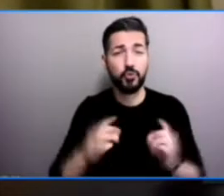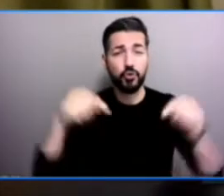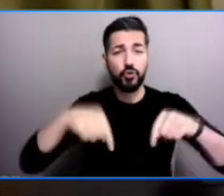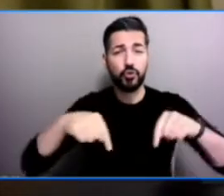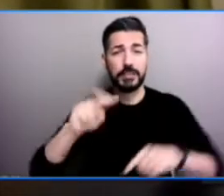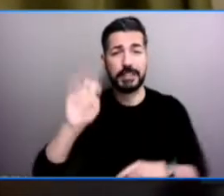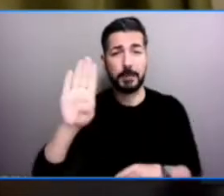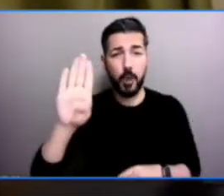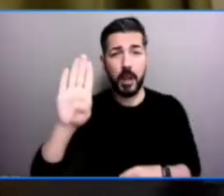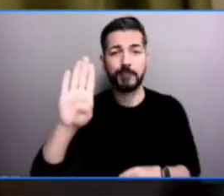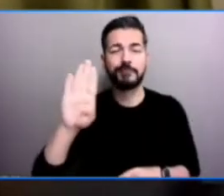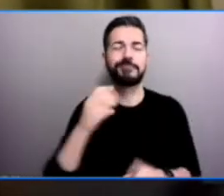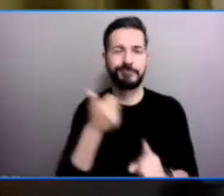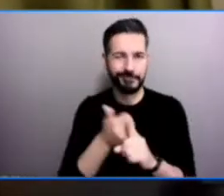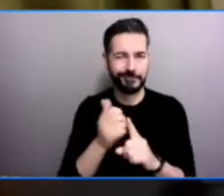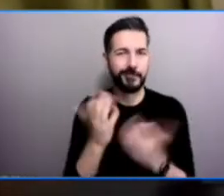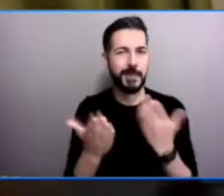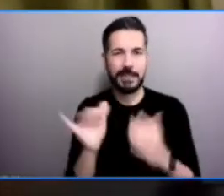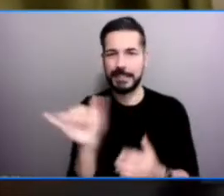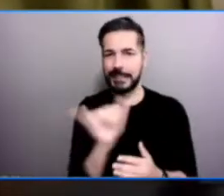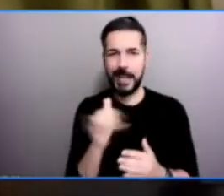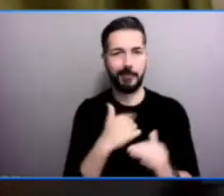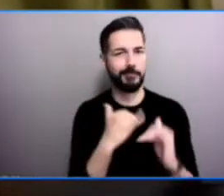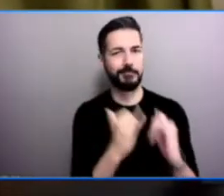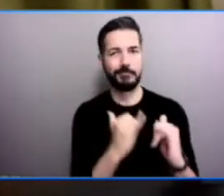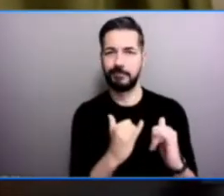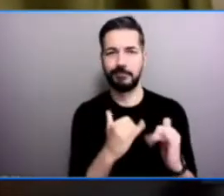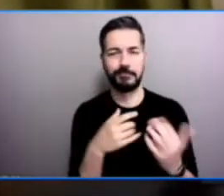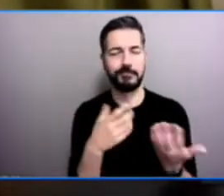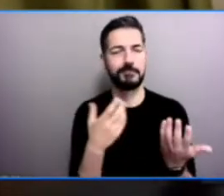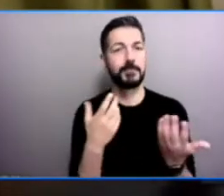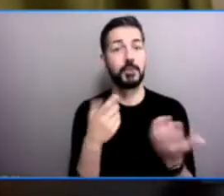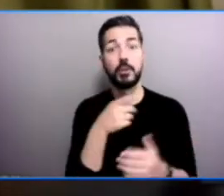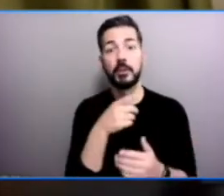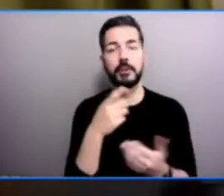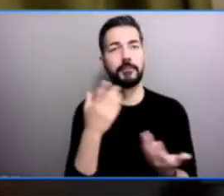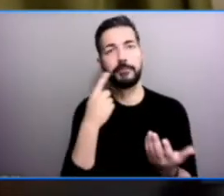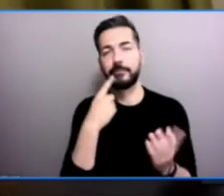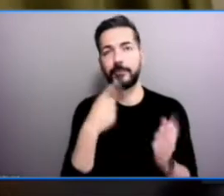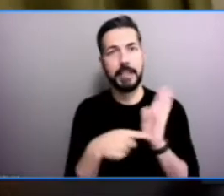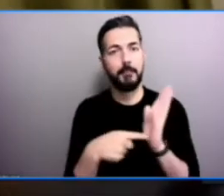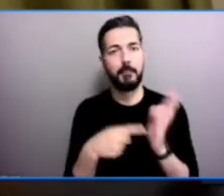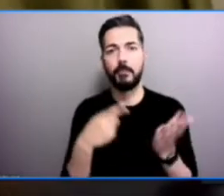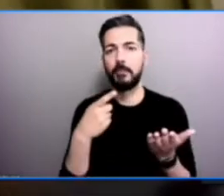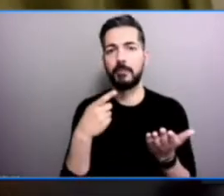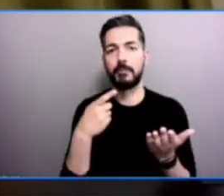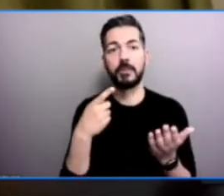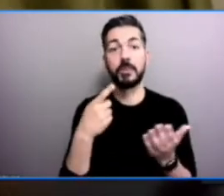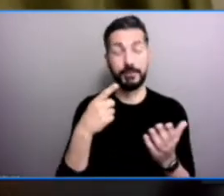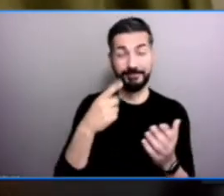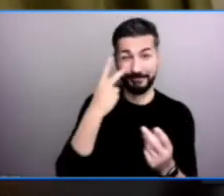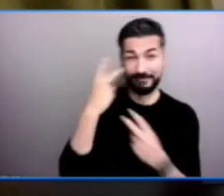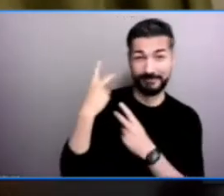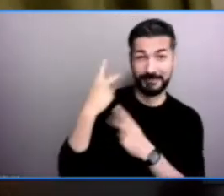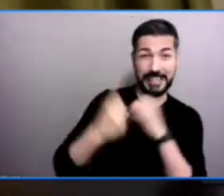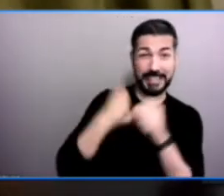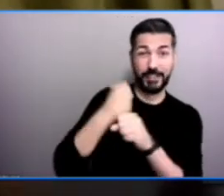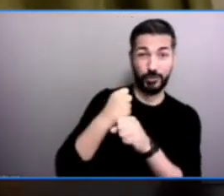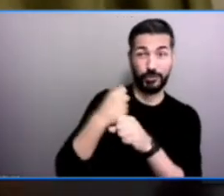to have the chance to vote to remove slavery from our state constitution.